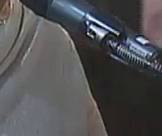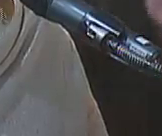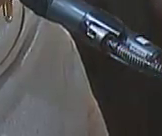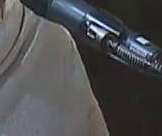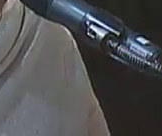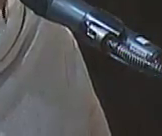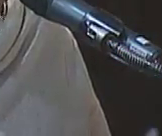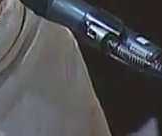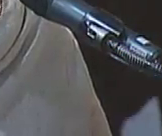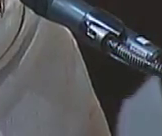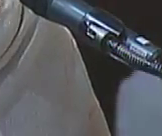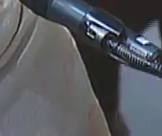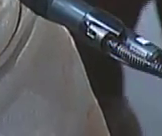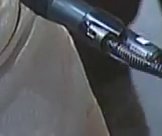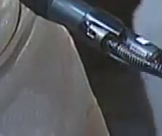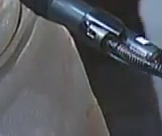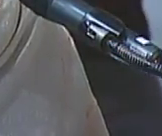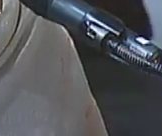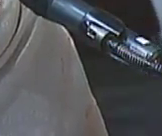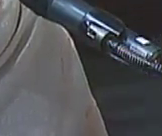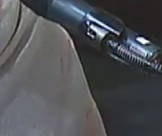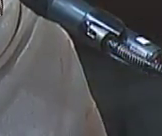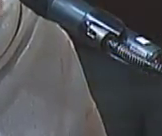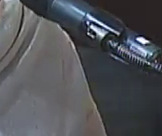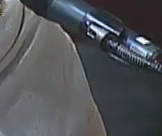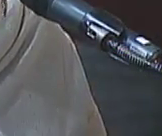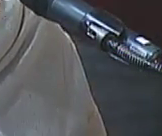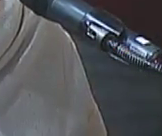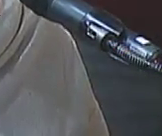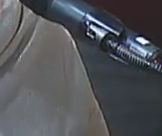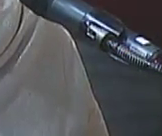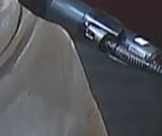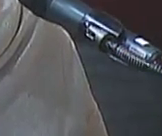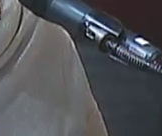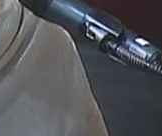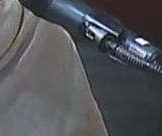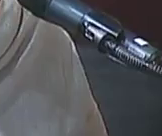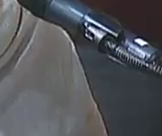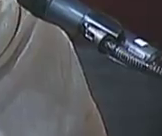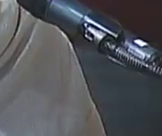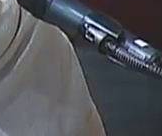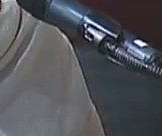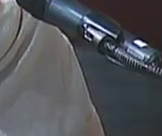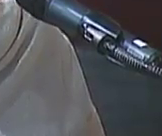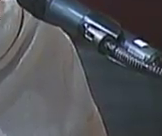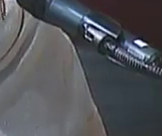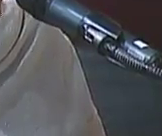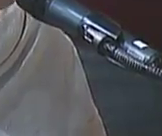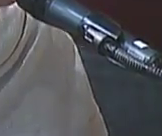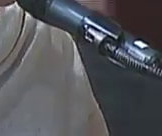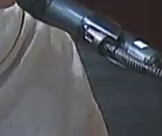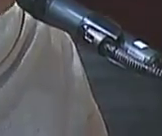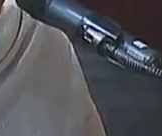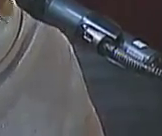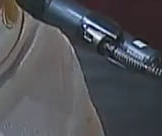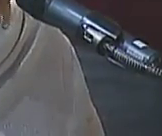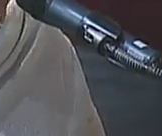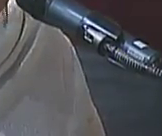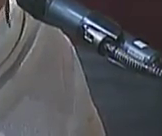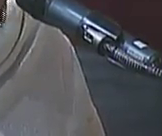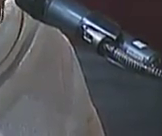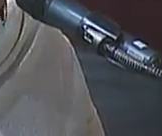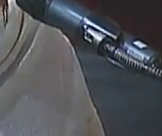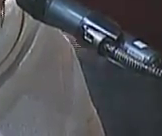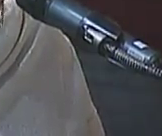Crusade for Children, who will present the Jefferson County Public School with a very generous grant. Since